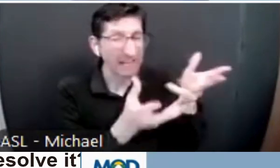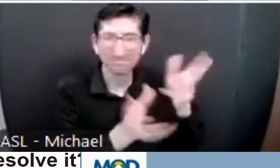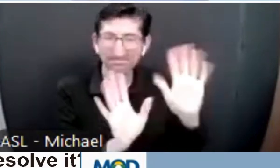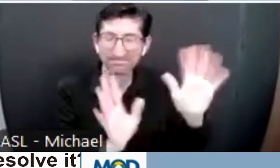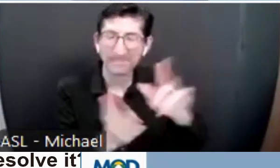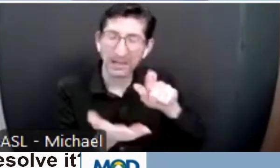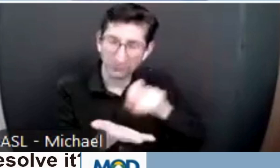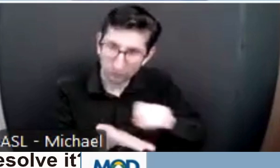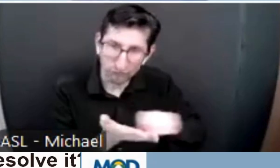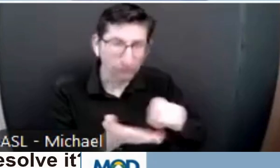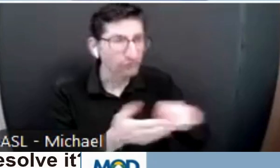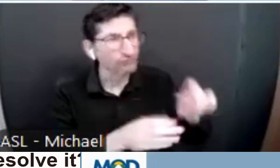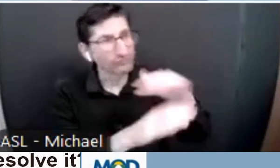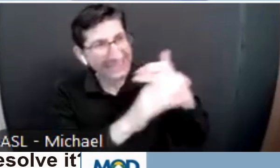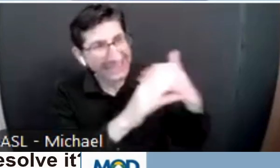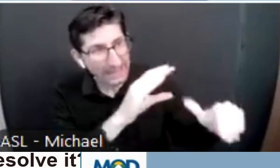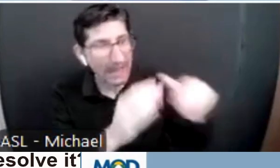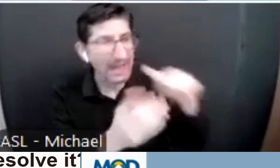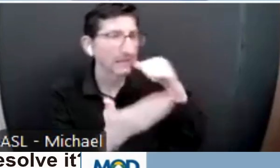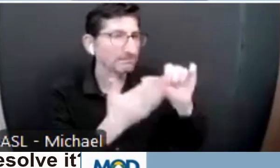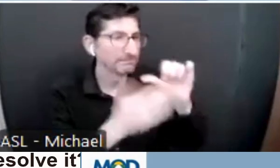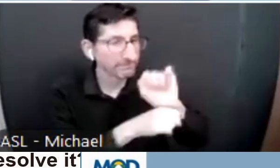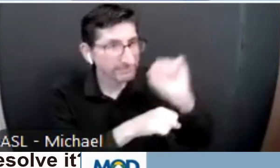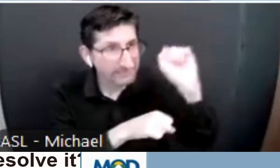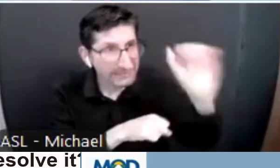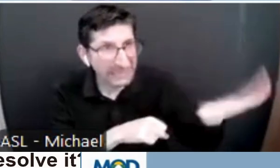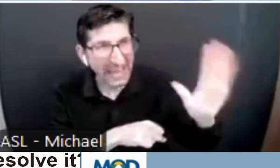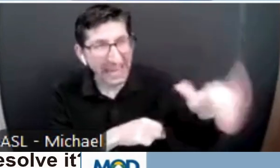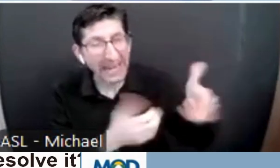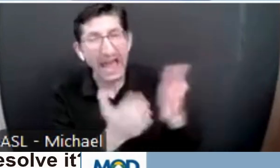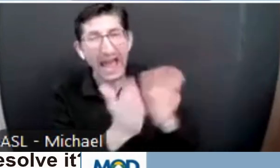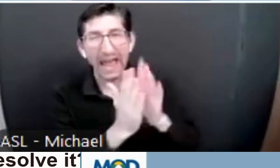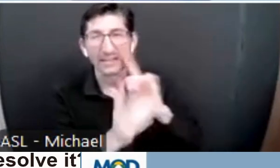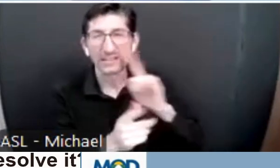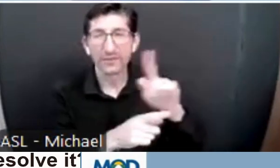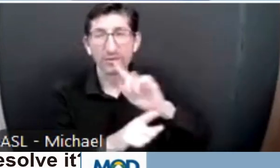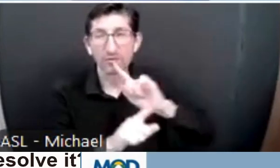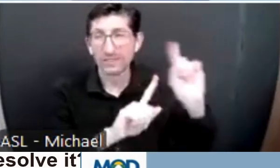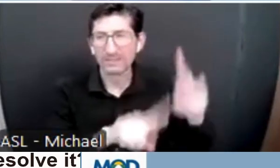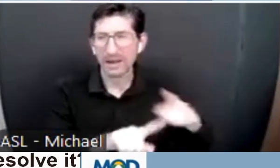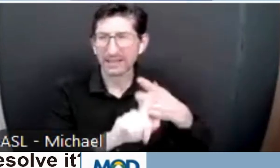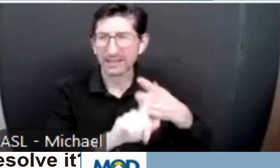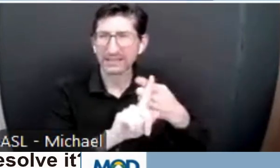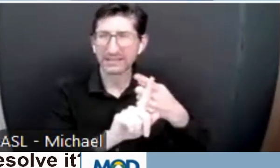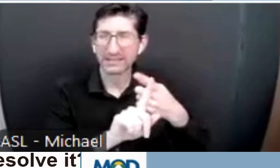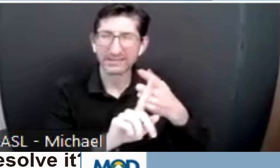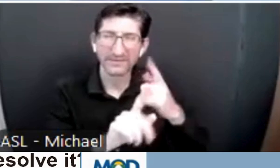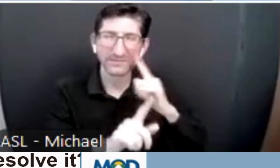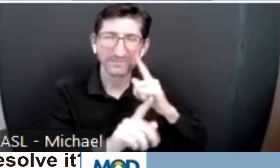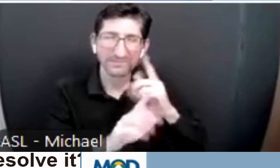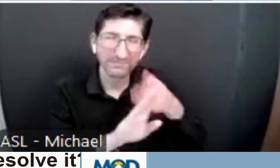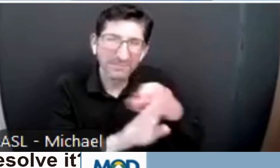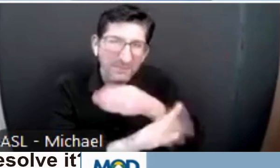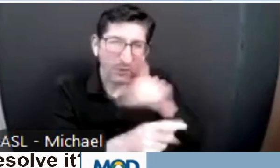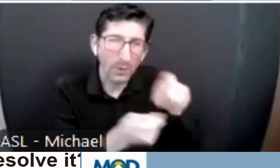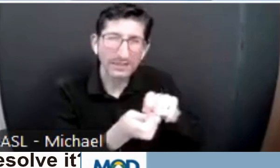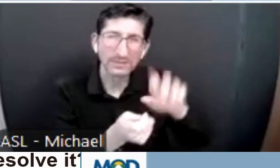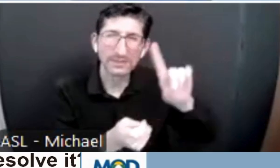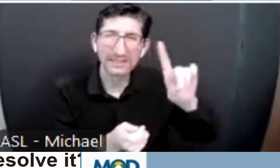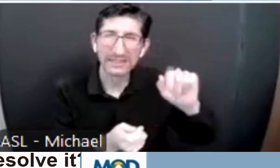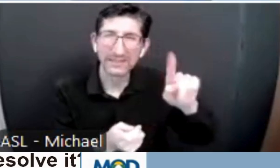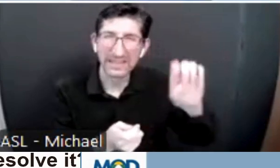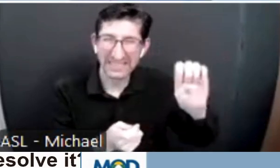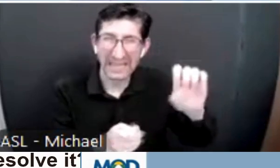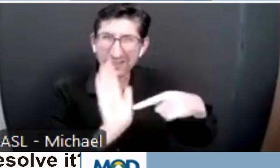and ask for a response by a particular date so that they know you're still looking into this and you're going to come back and